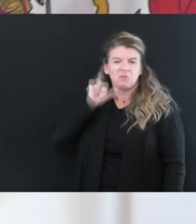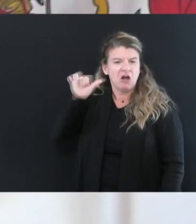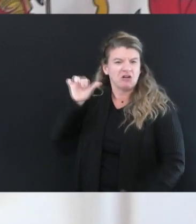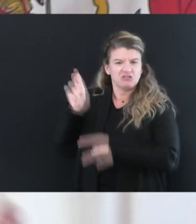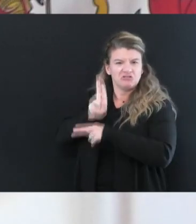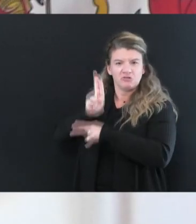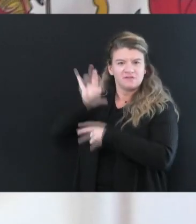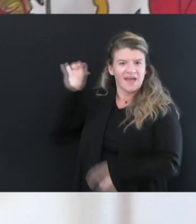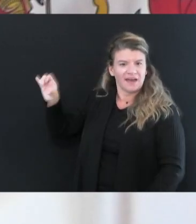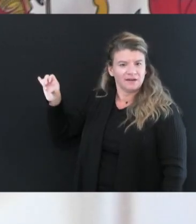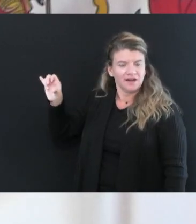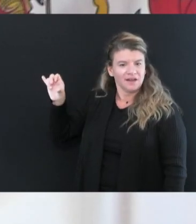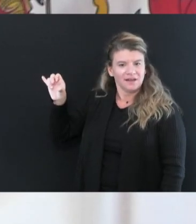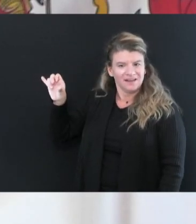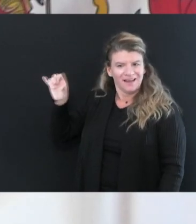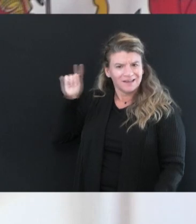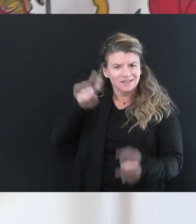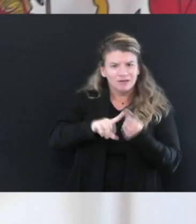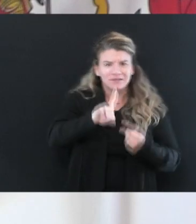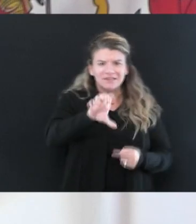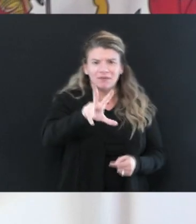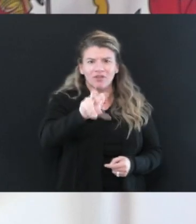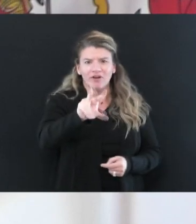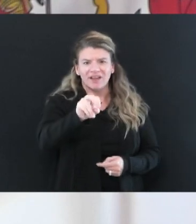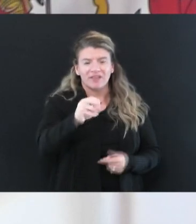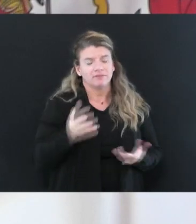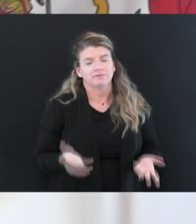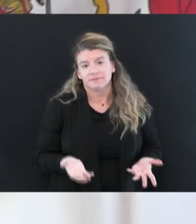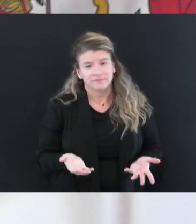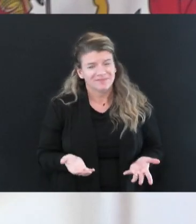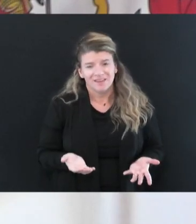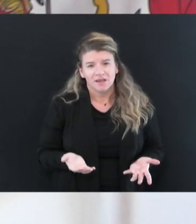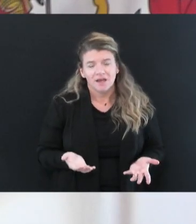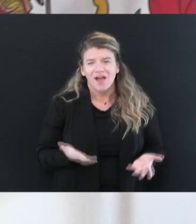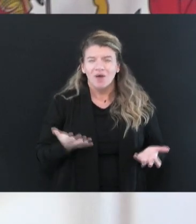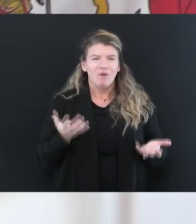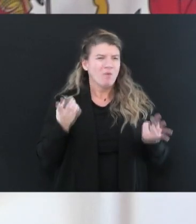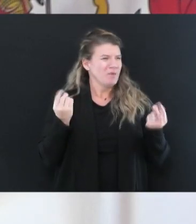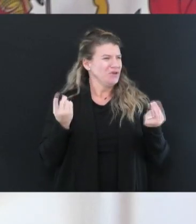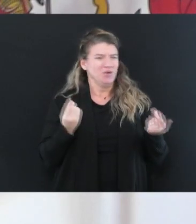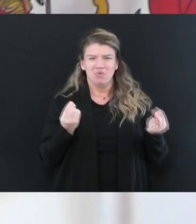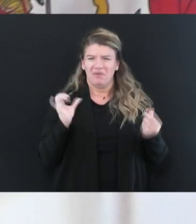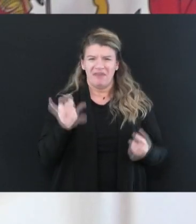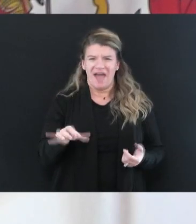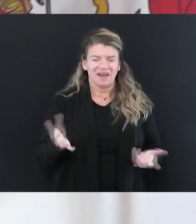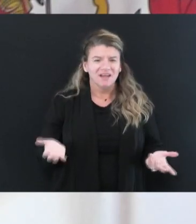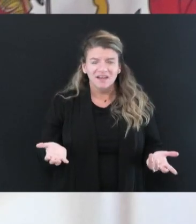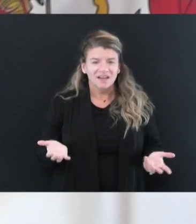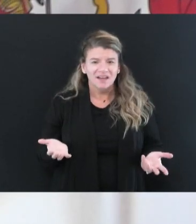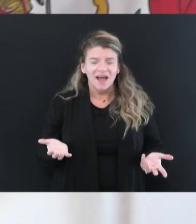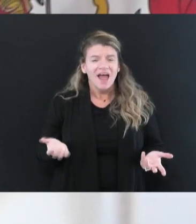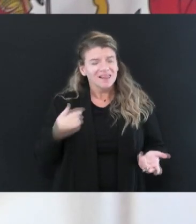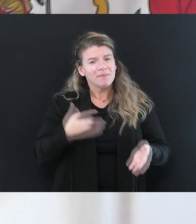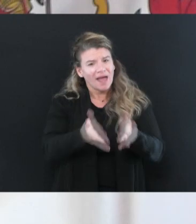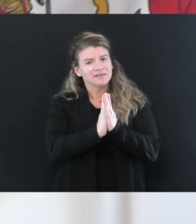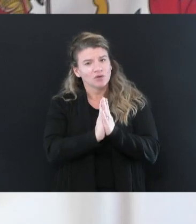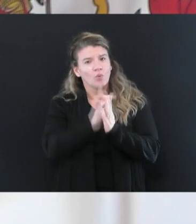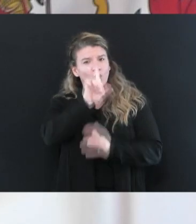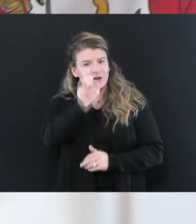between now and December the 30th. You know, what will we do? Let me just ask one